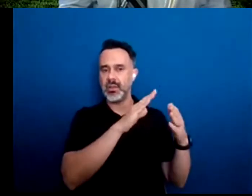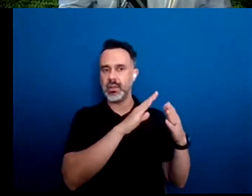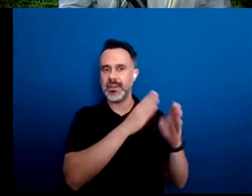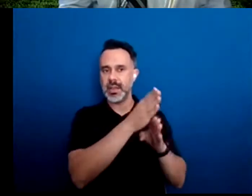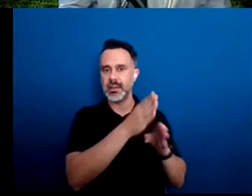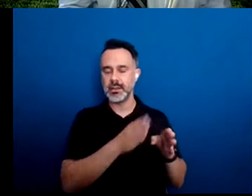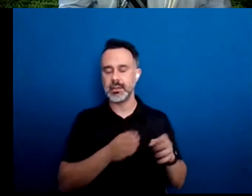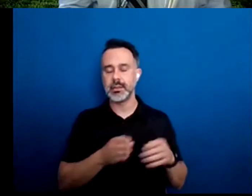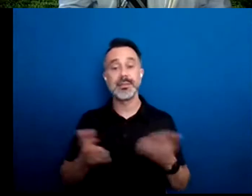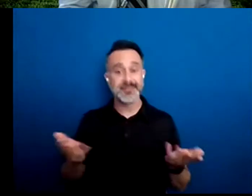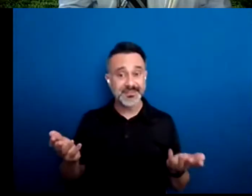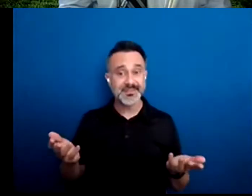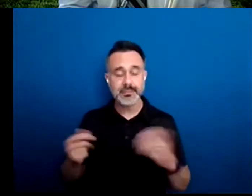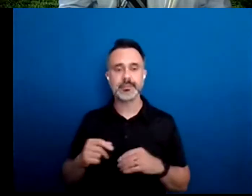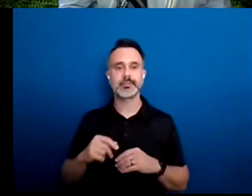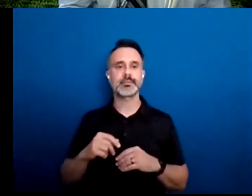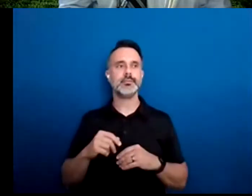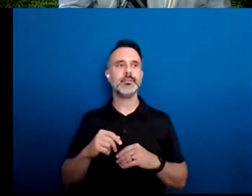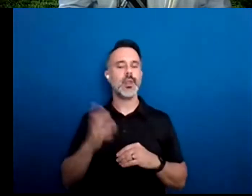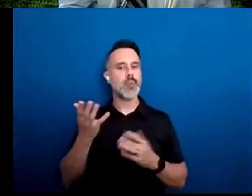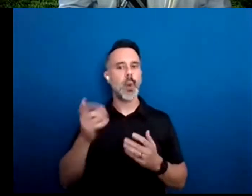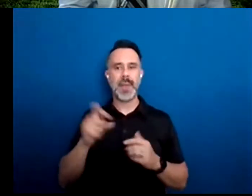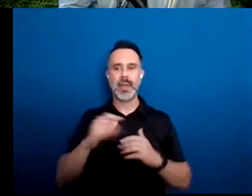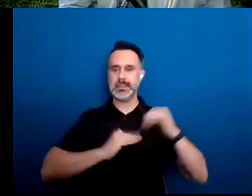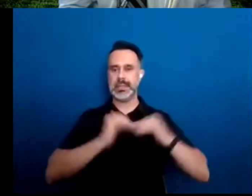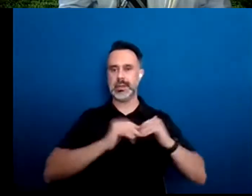assisting or being able to have